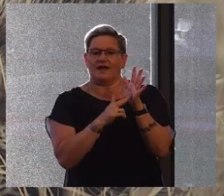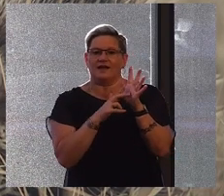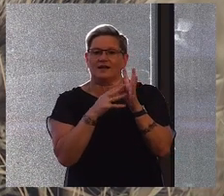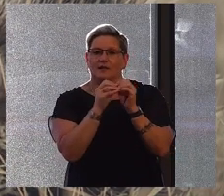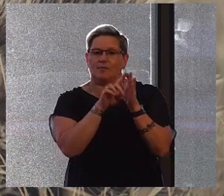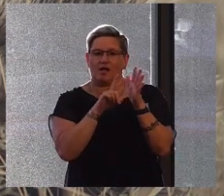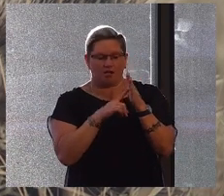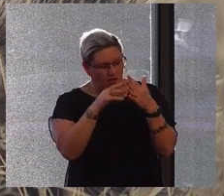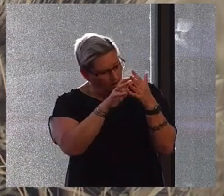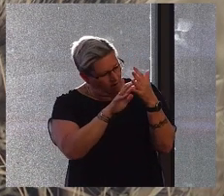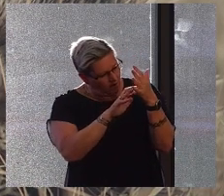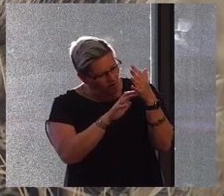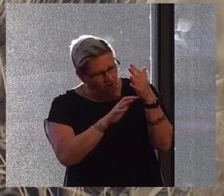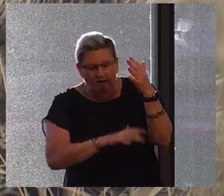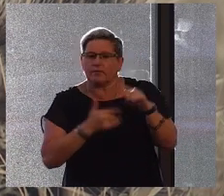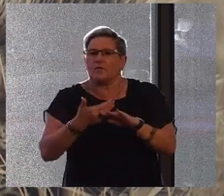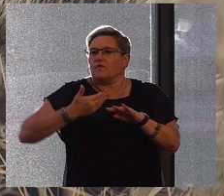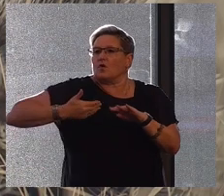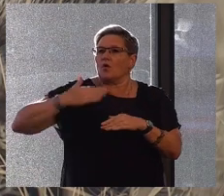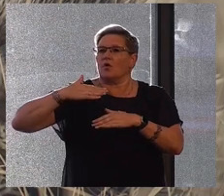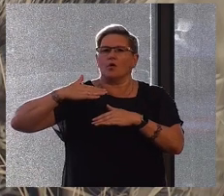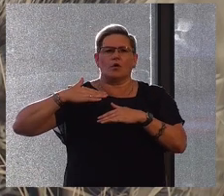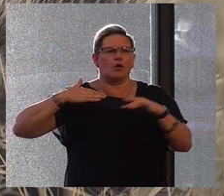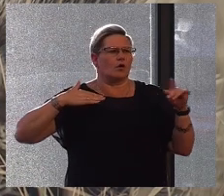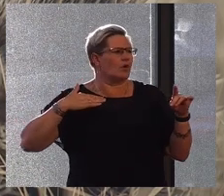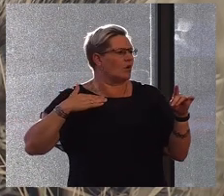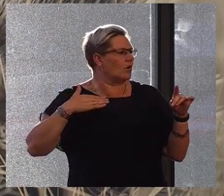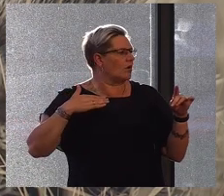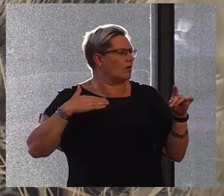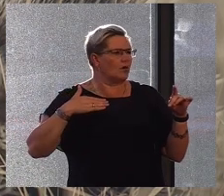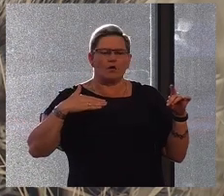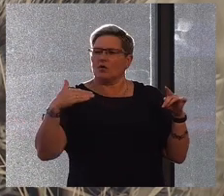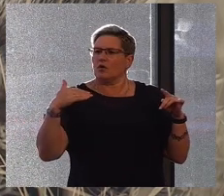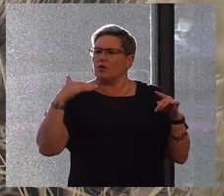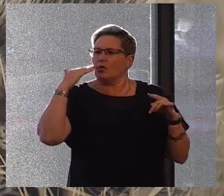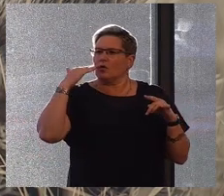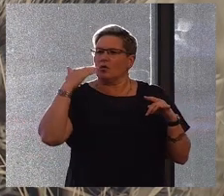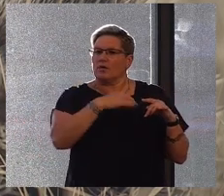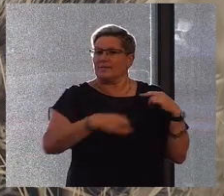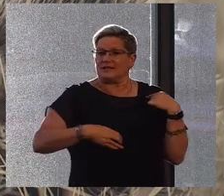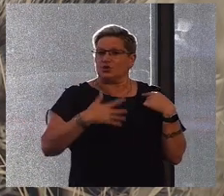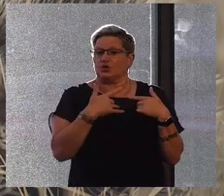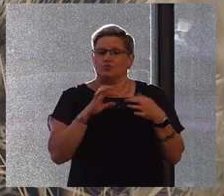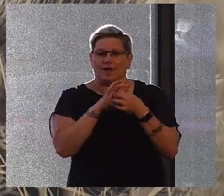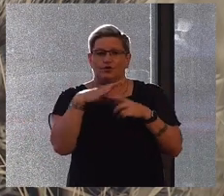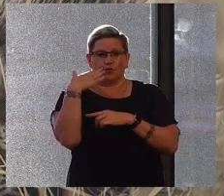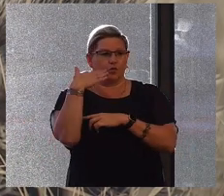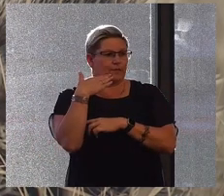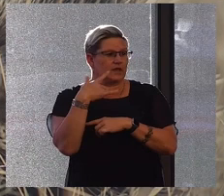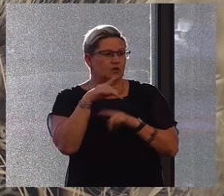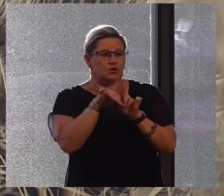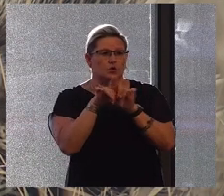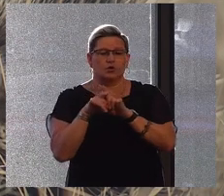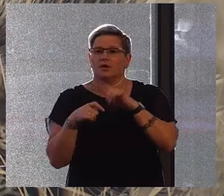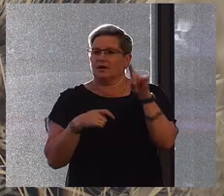Kelly O'Dwyer, former Federal Minister for Women. And I think Kelly is somewhere here, and I saw Kelly recently. And who can